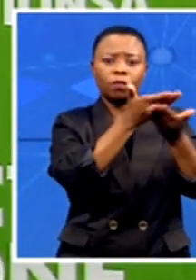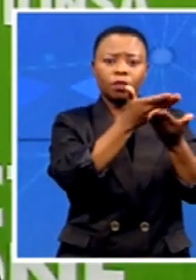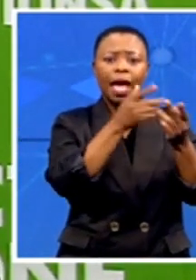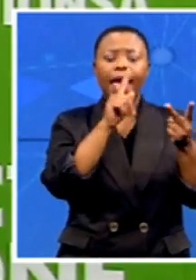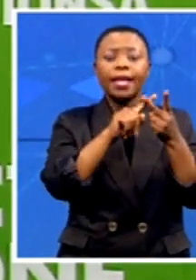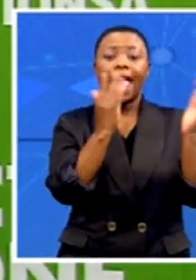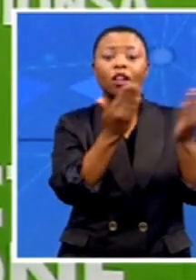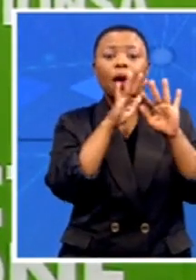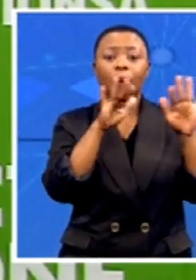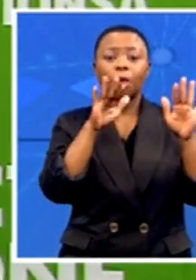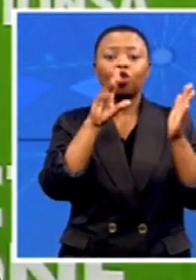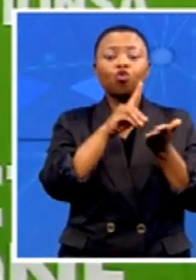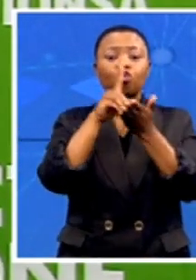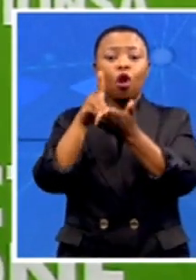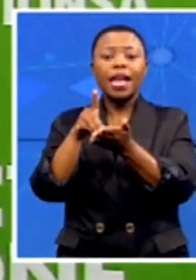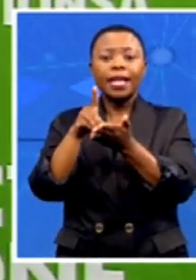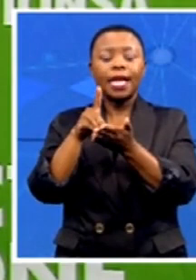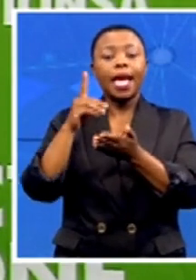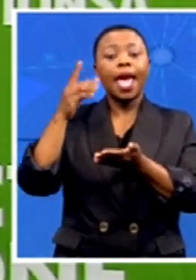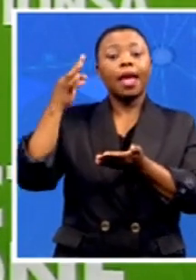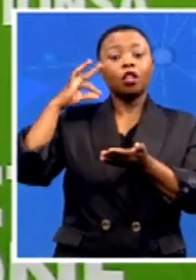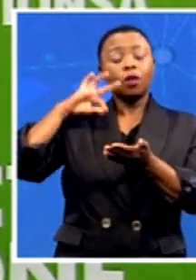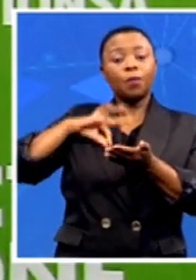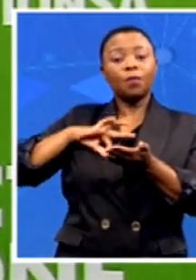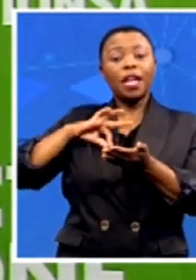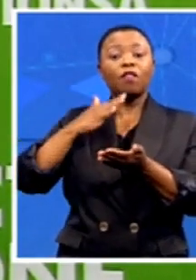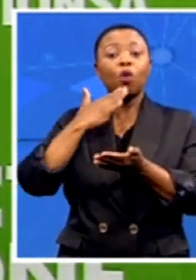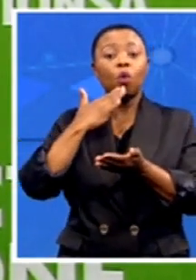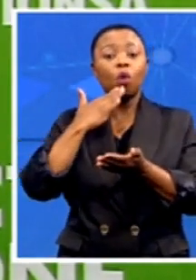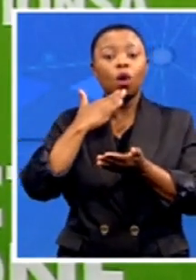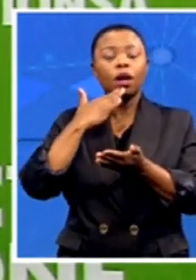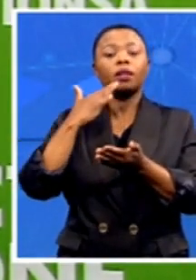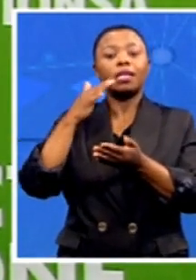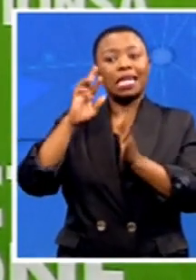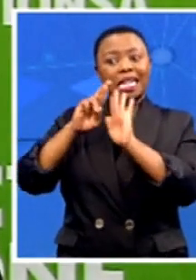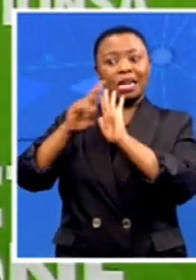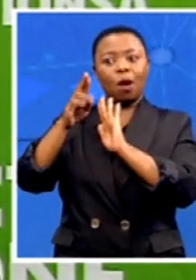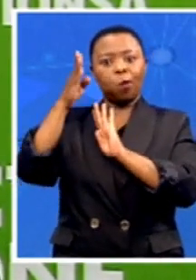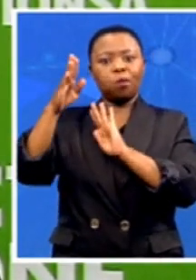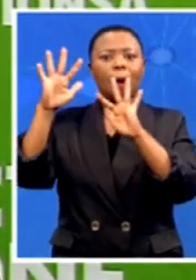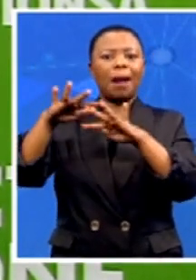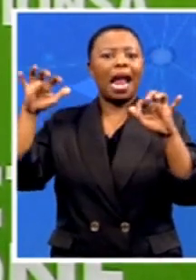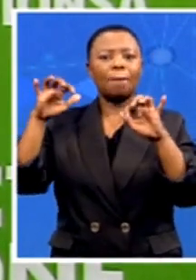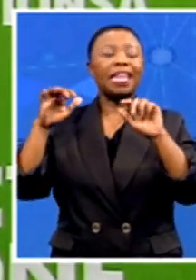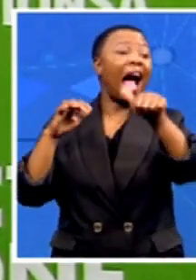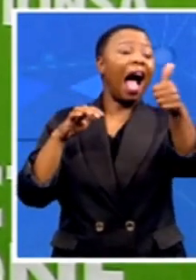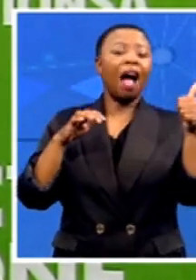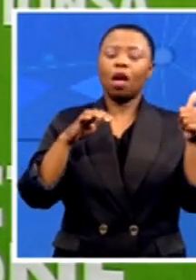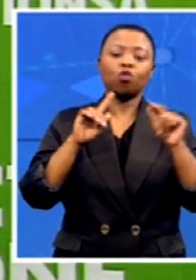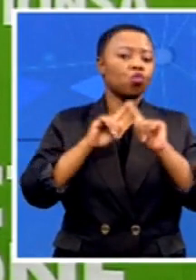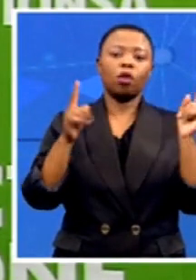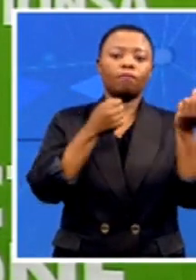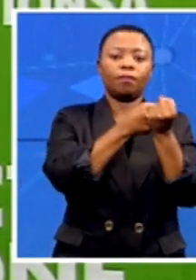benefit only those political parties that are represented in Parliament, not anybody else. Last week, you will be aware that